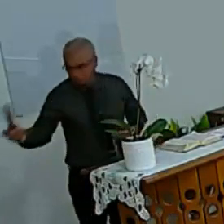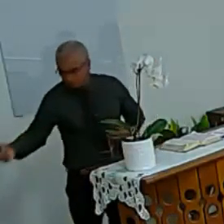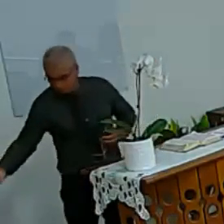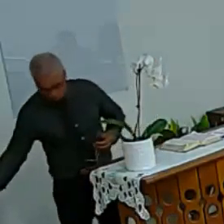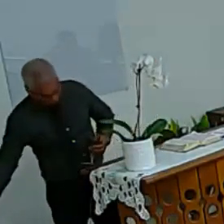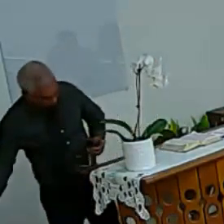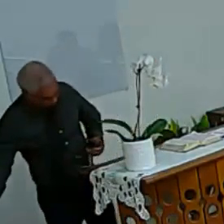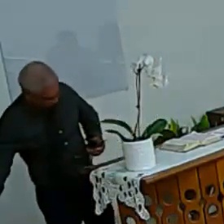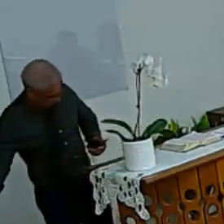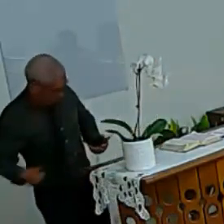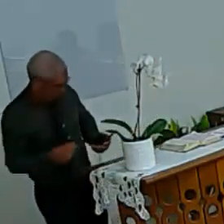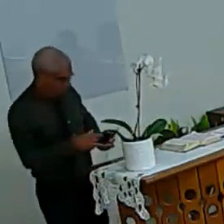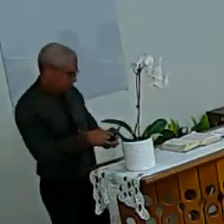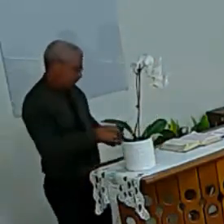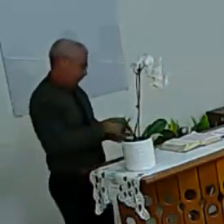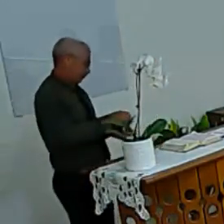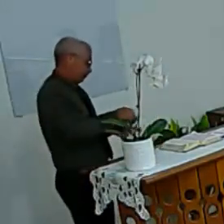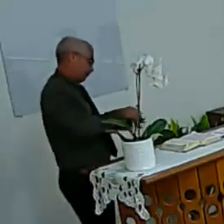Segundo aqui.